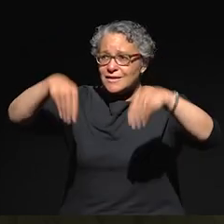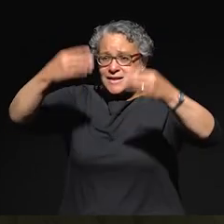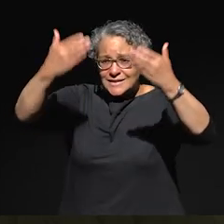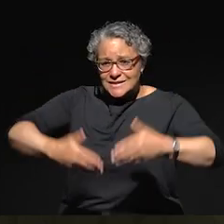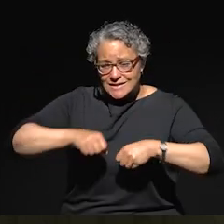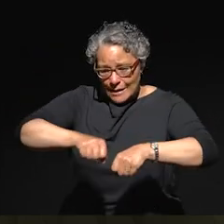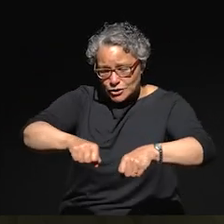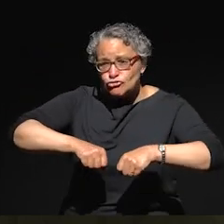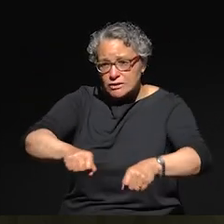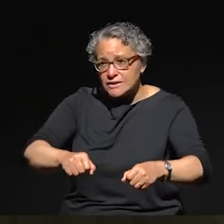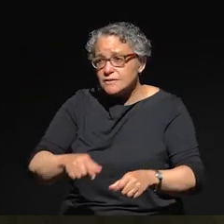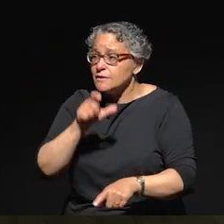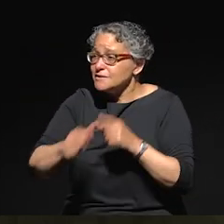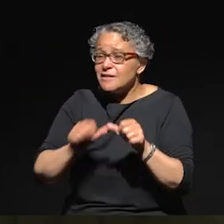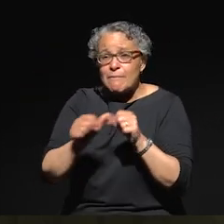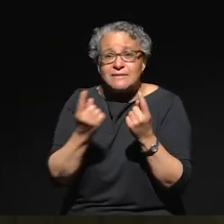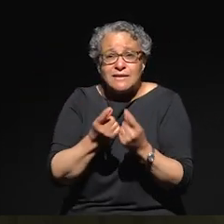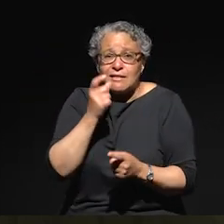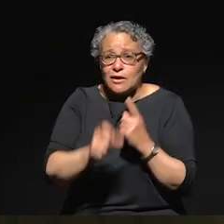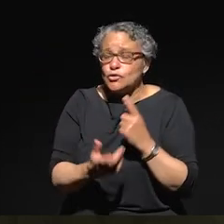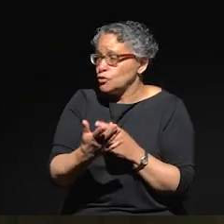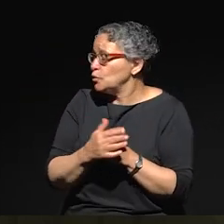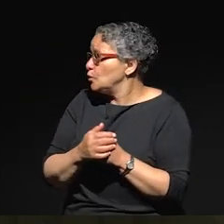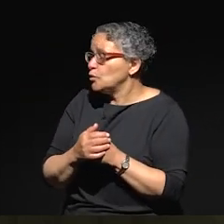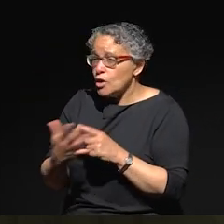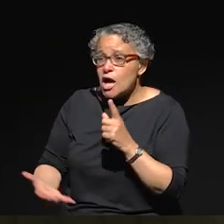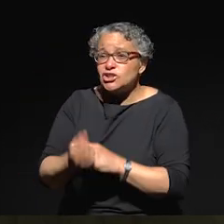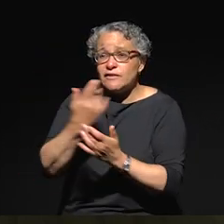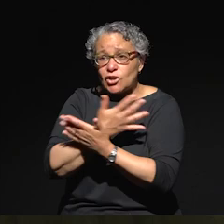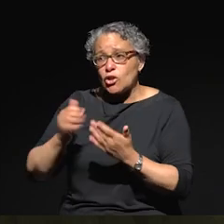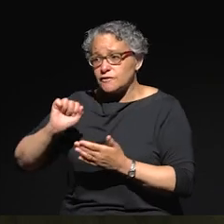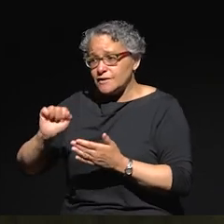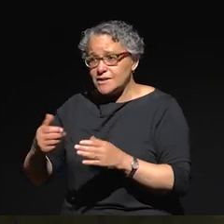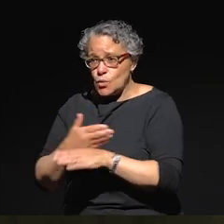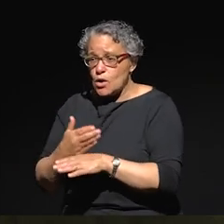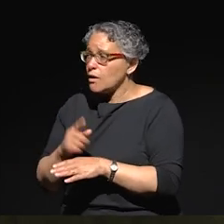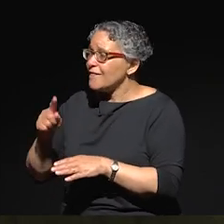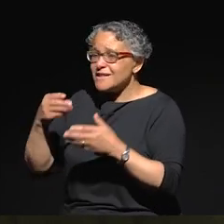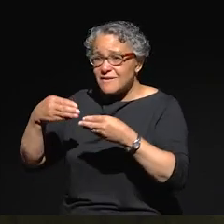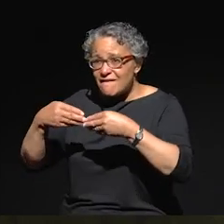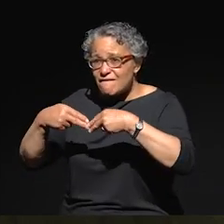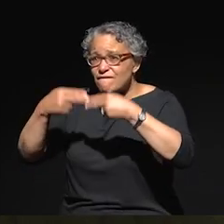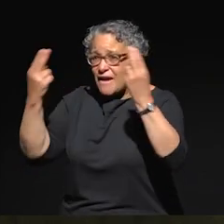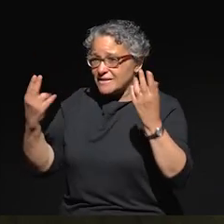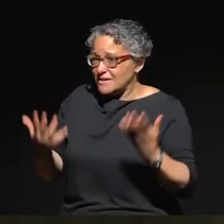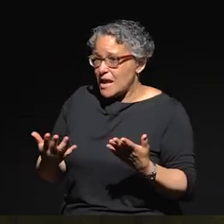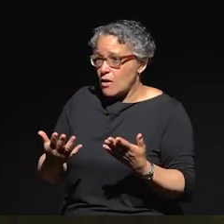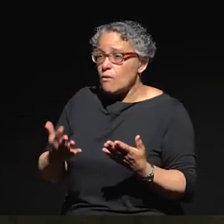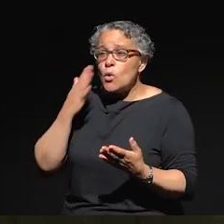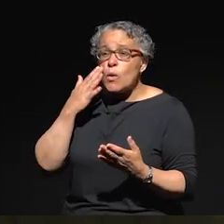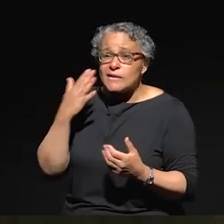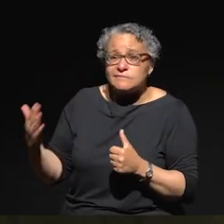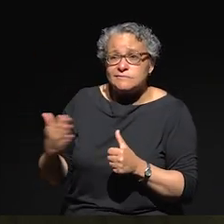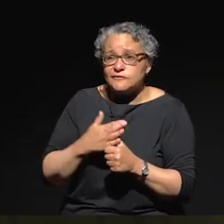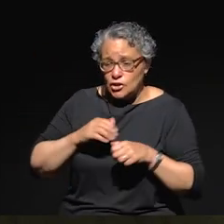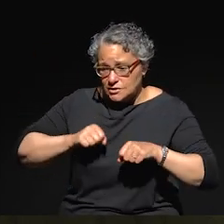They did their best. I mean, these are the best weavers in Europe, and they achieved a lot of it. Of course, this is very faded compared to how colorful it would have been at the time, like